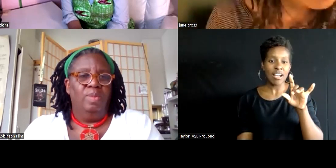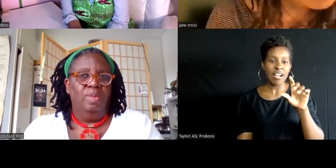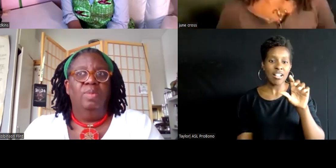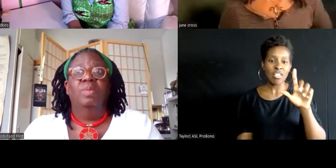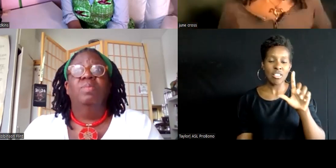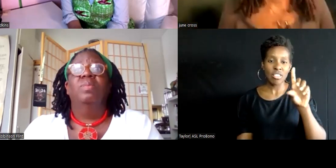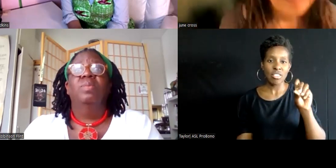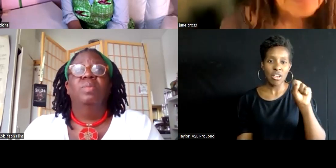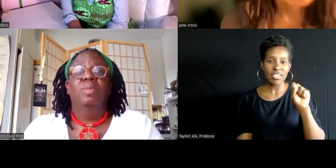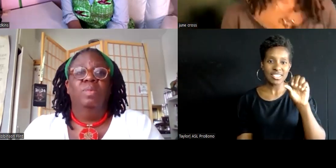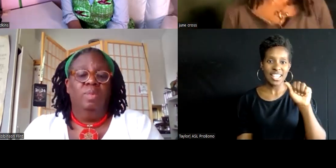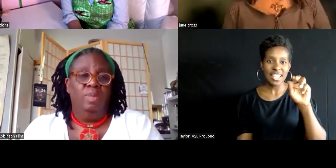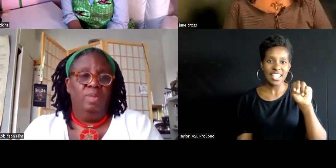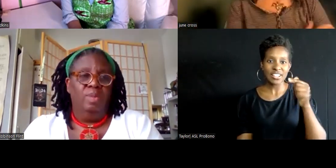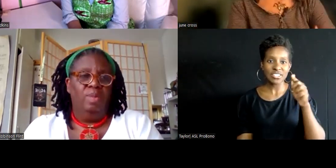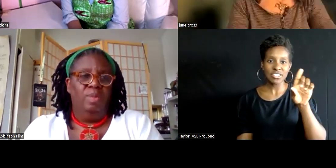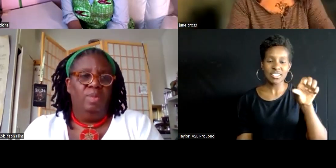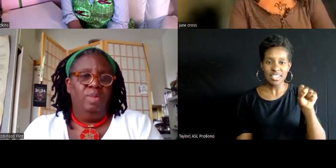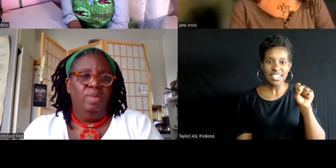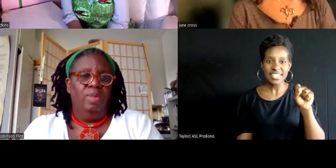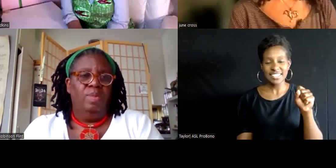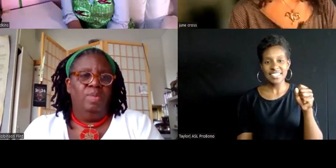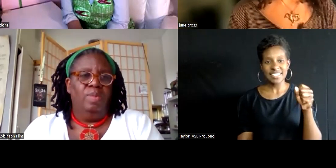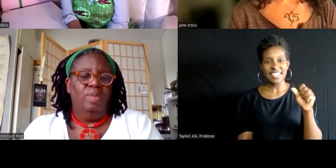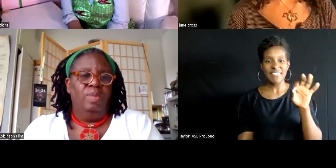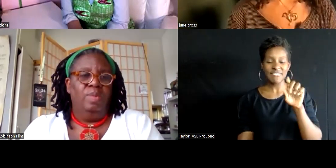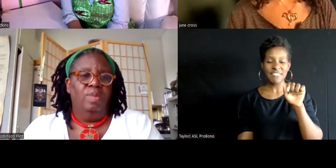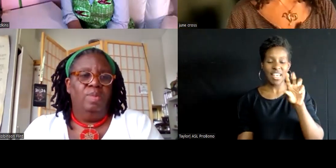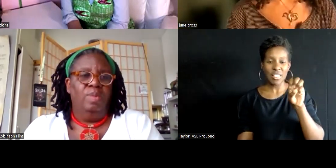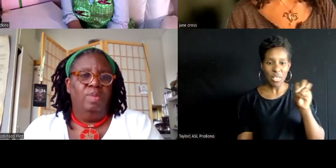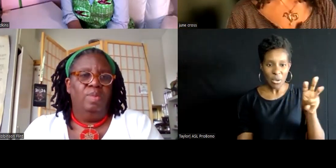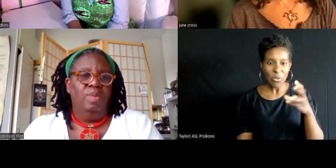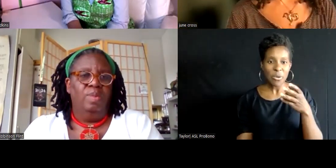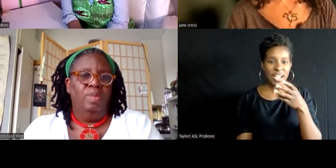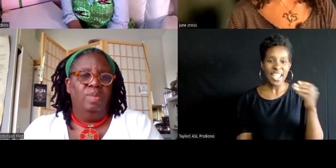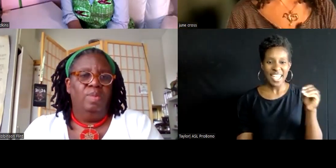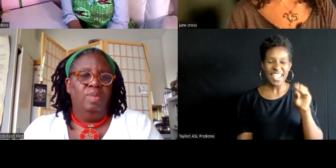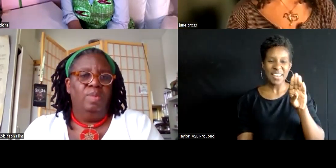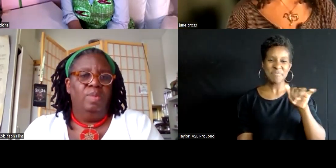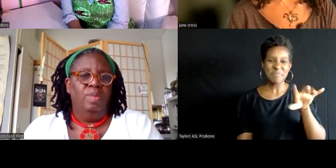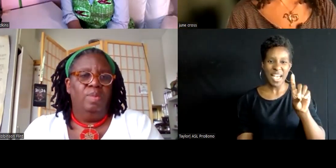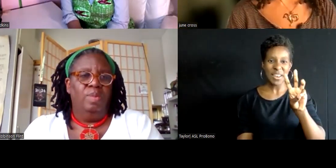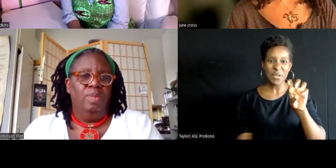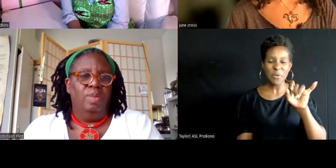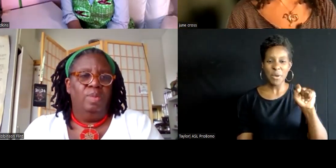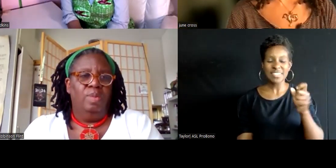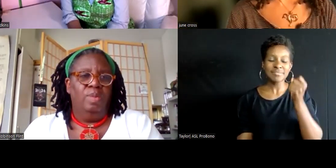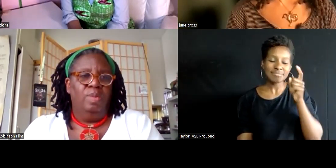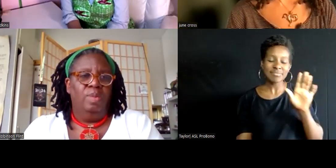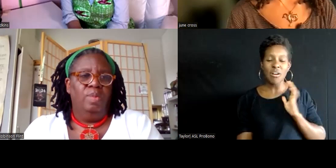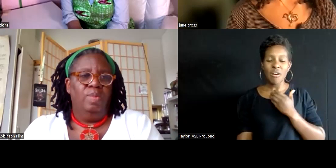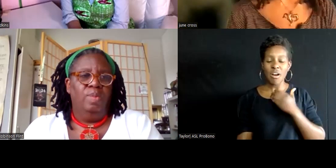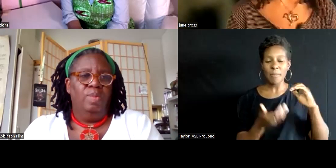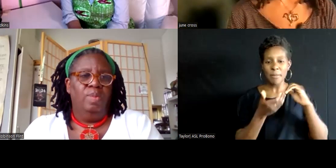co-chair and curator for the Black Association of Documentary Filmmakers, BADWEST, our partner in this teach out.